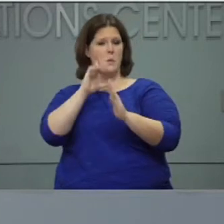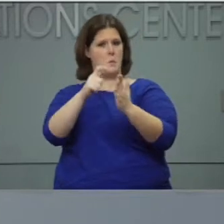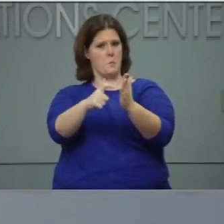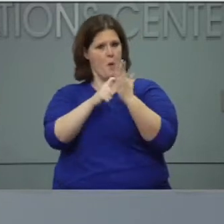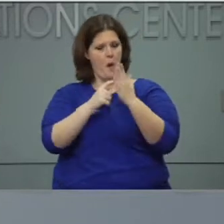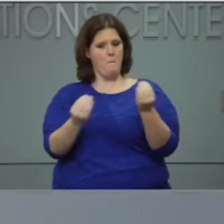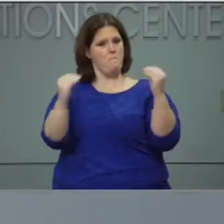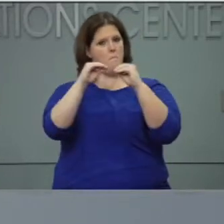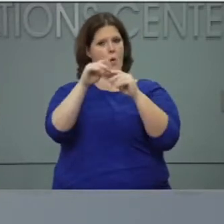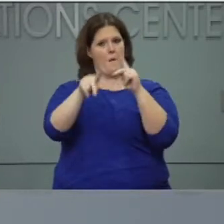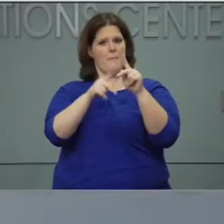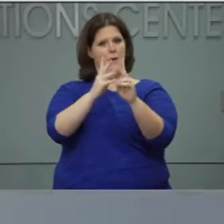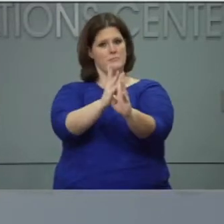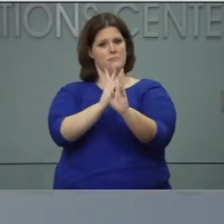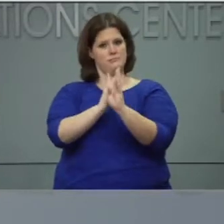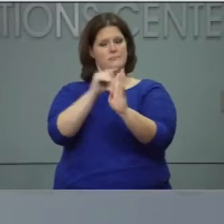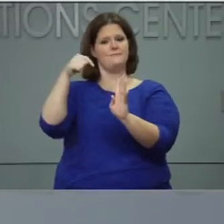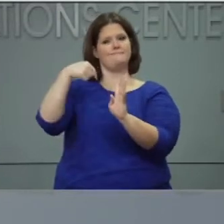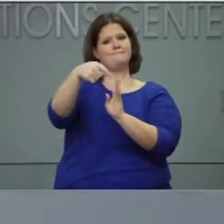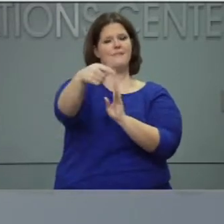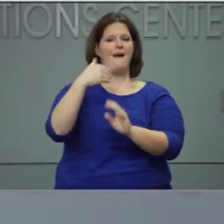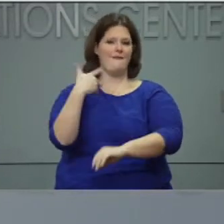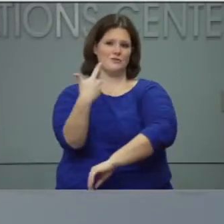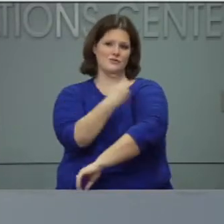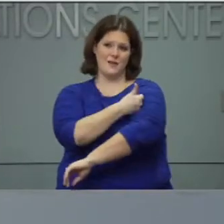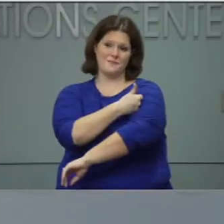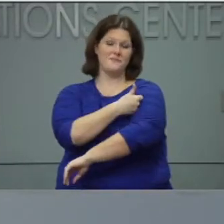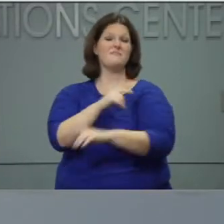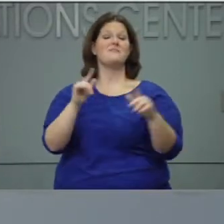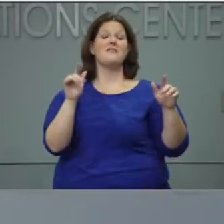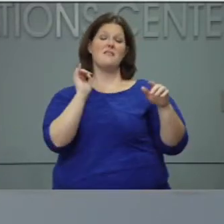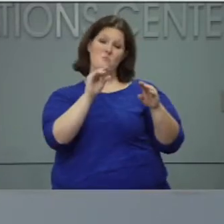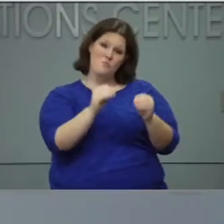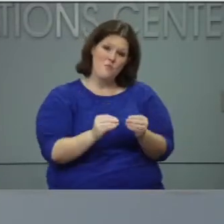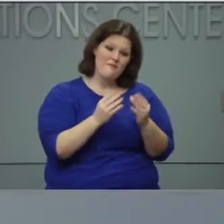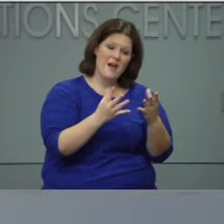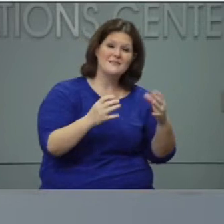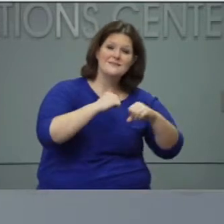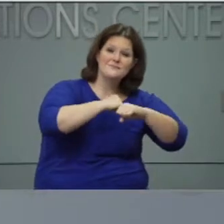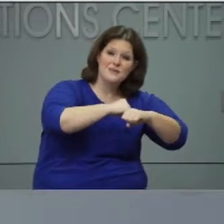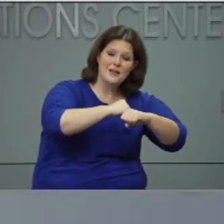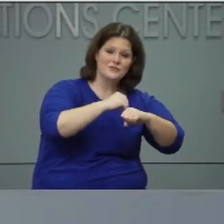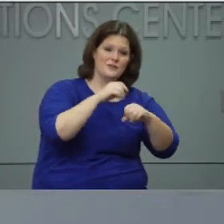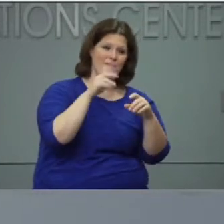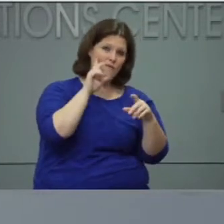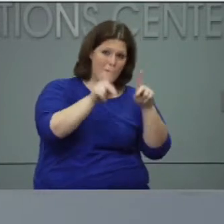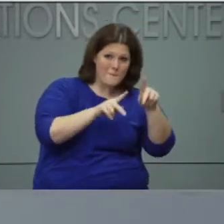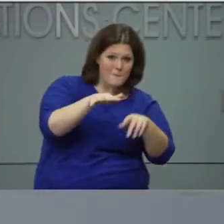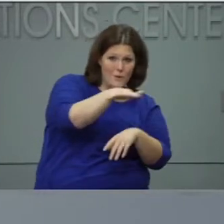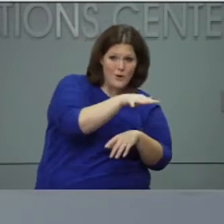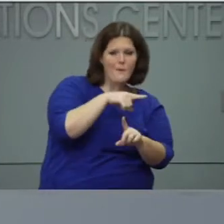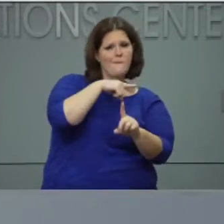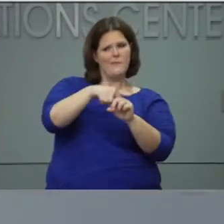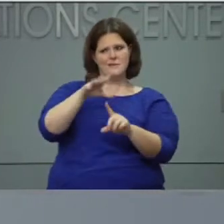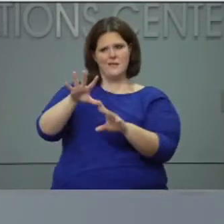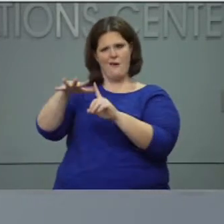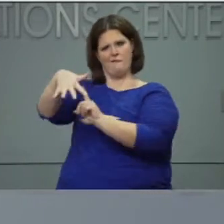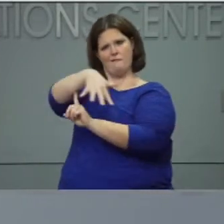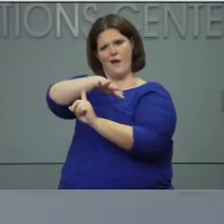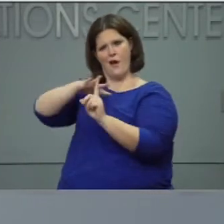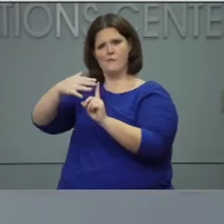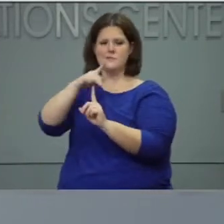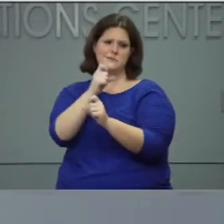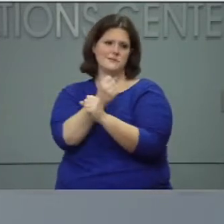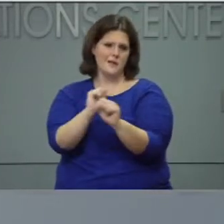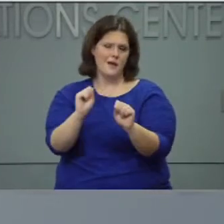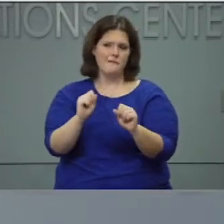and creating a safe environment for their customers at the same time, they're helping to keep our economy thriving. I'd